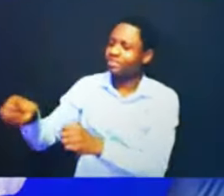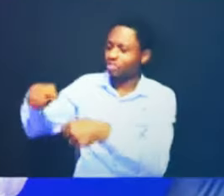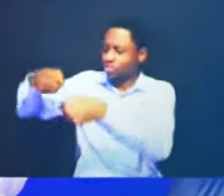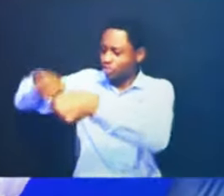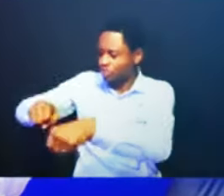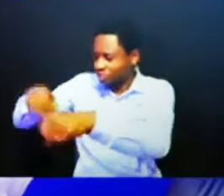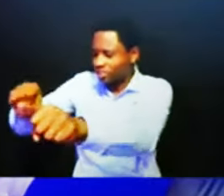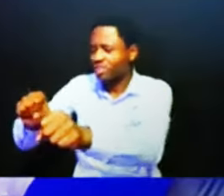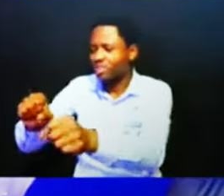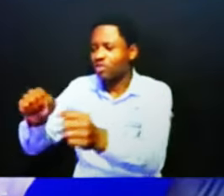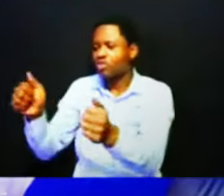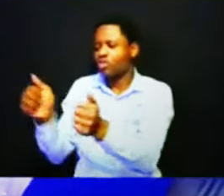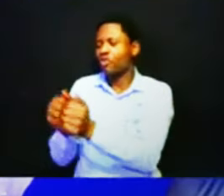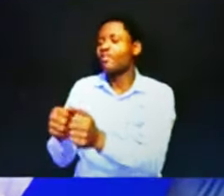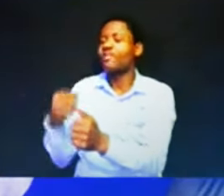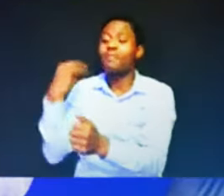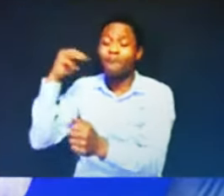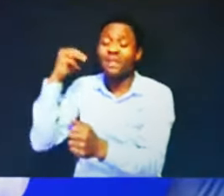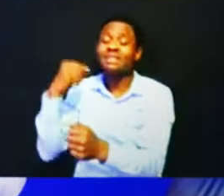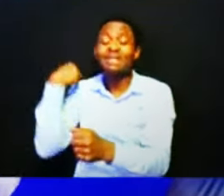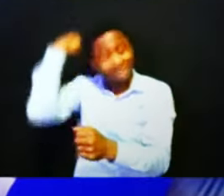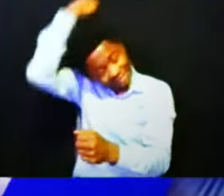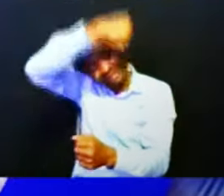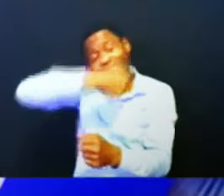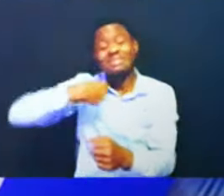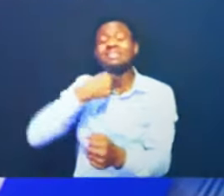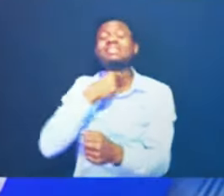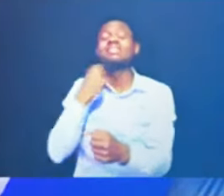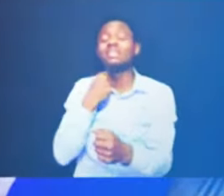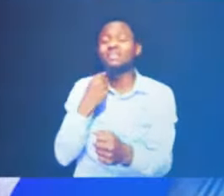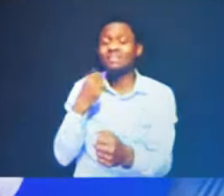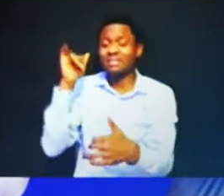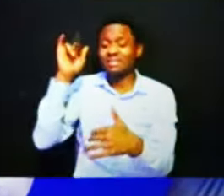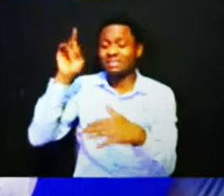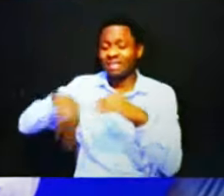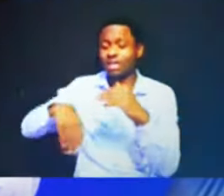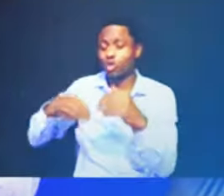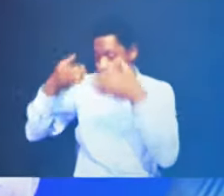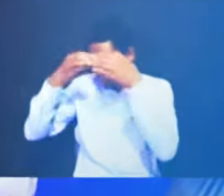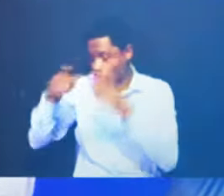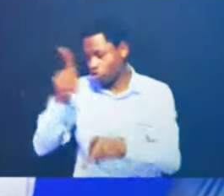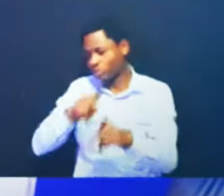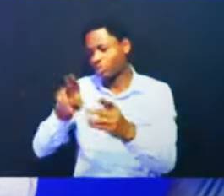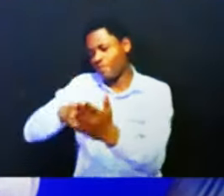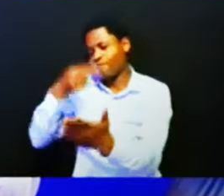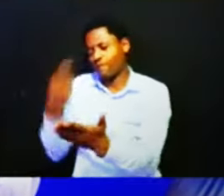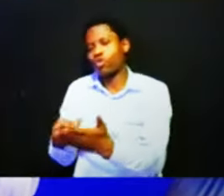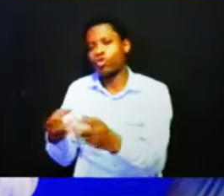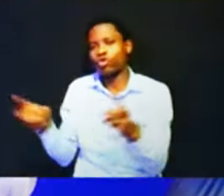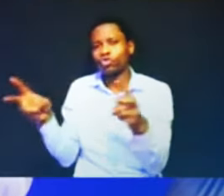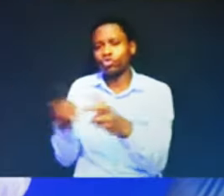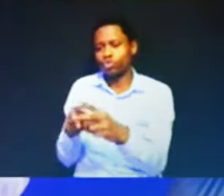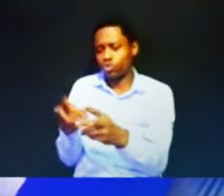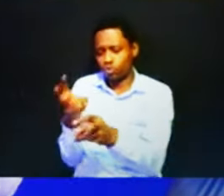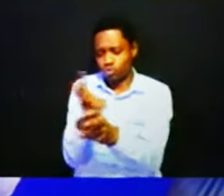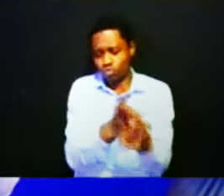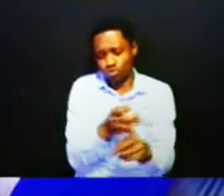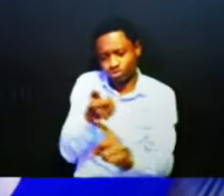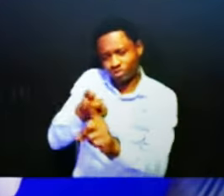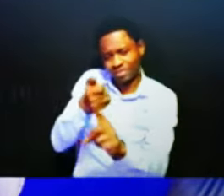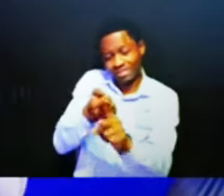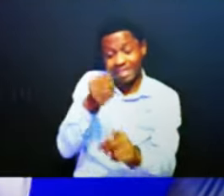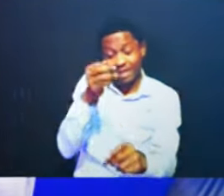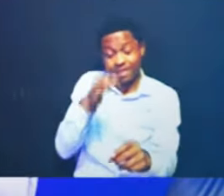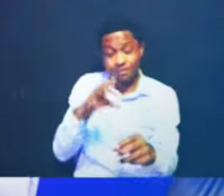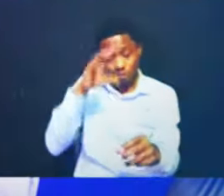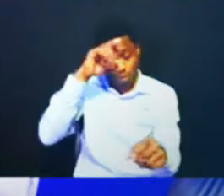their necks than to cause one of these little ones to stumble. So watch yourself. If your brother